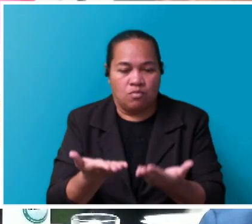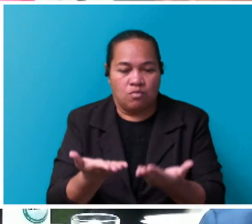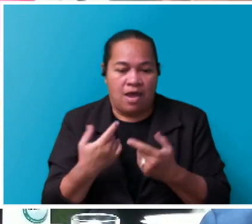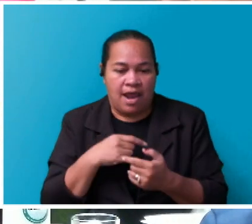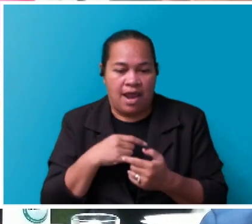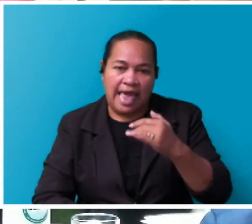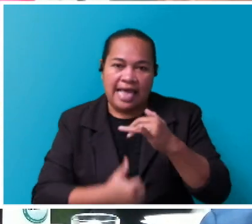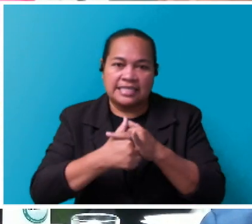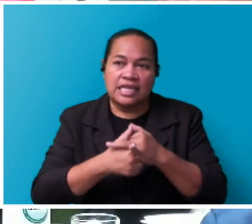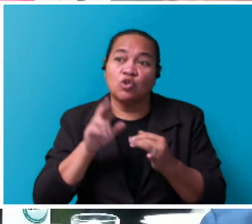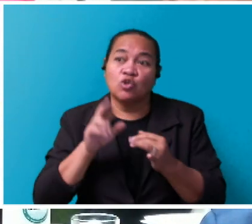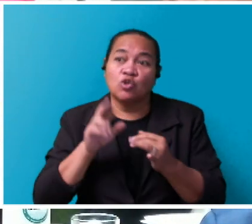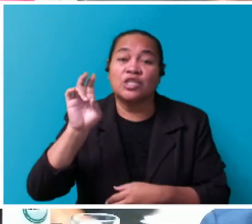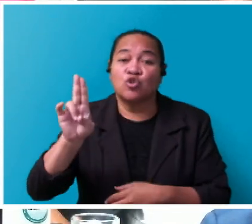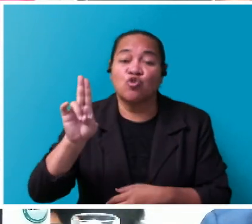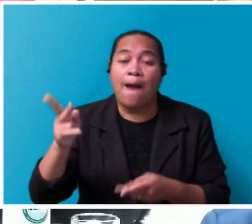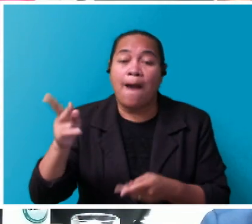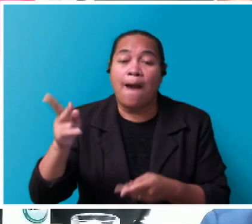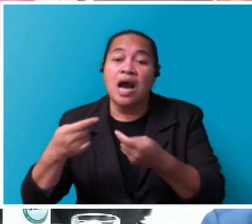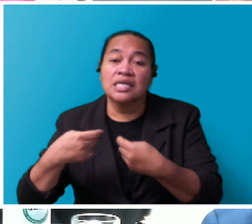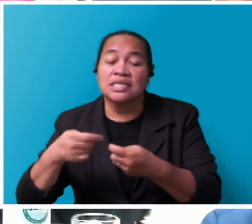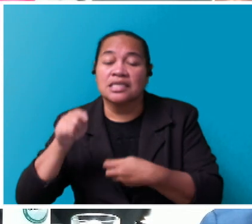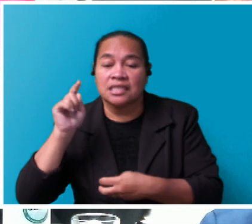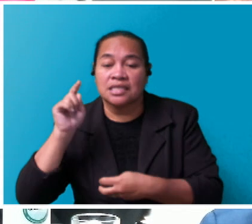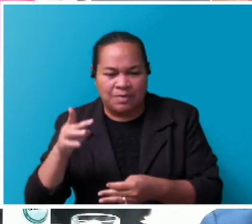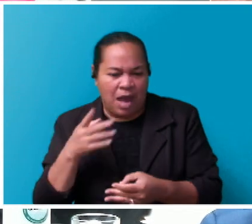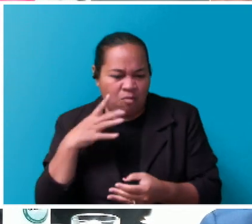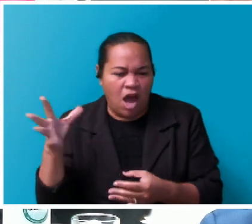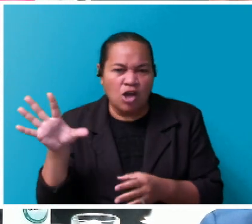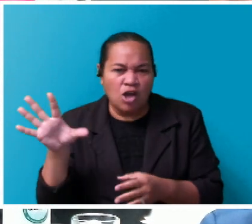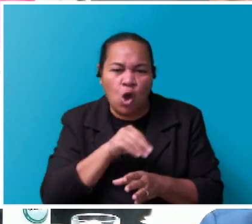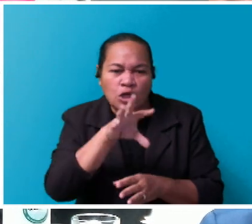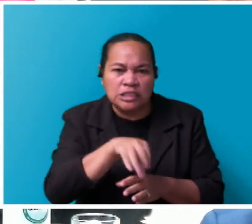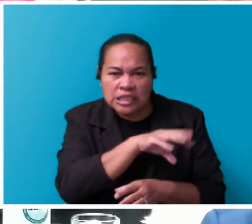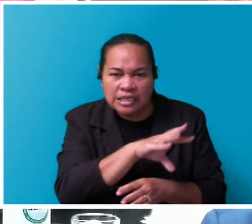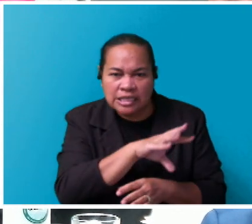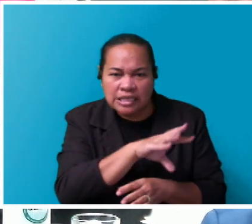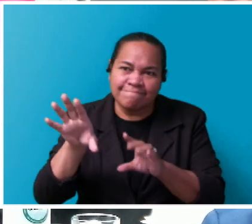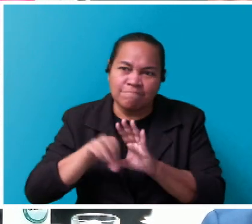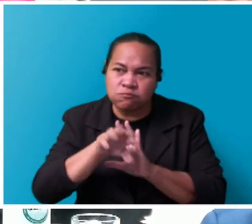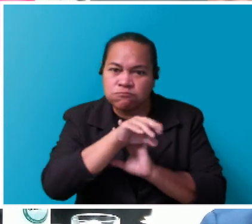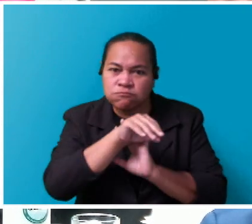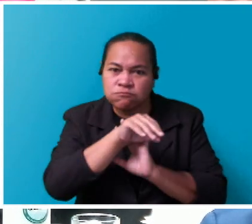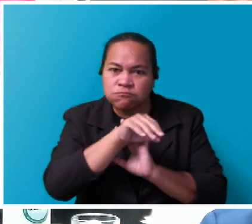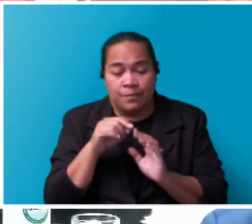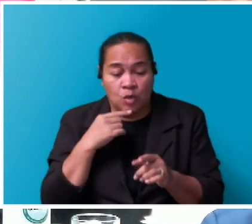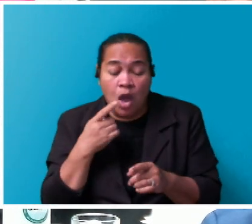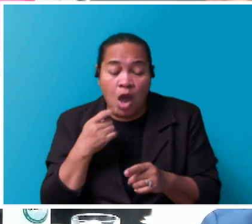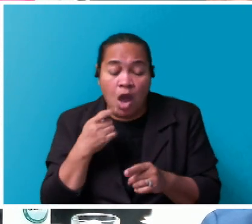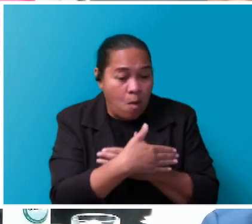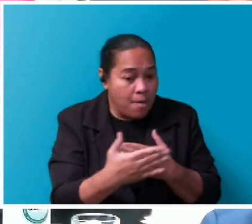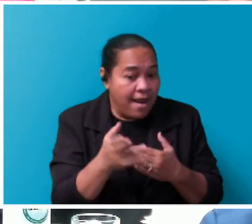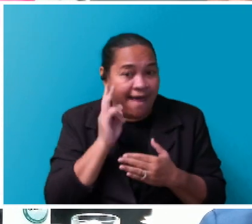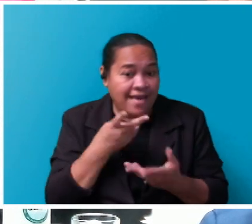market under global sourcing provisions. We are also reopening discussions. We have